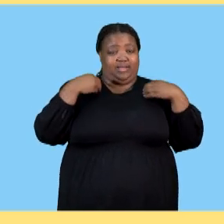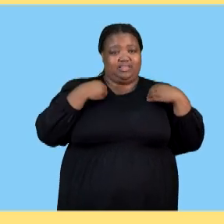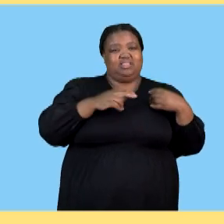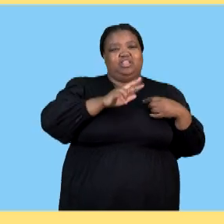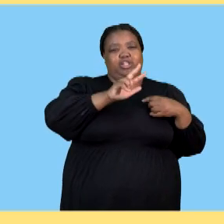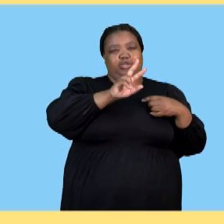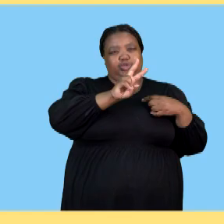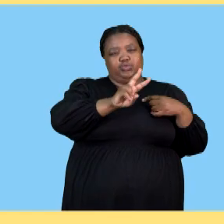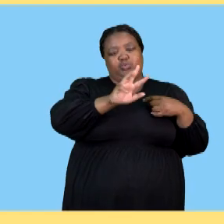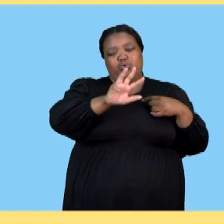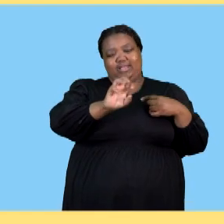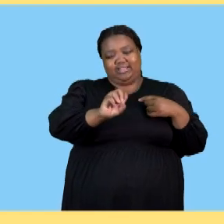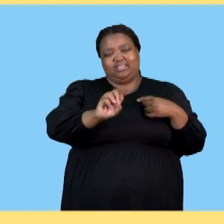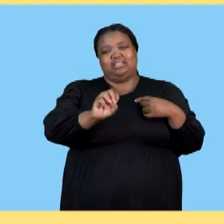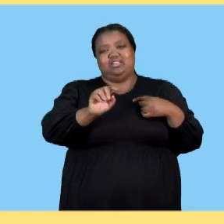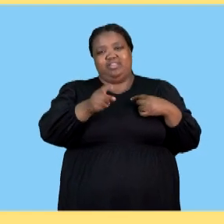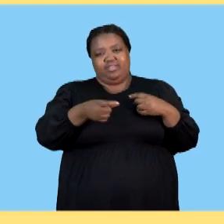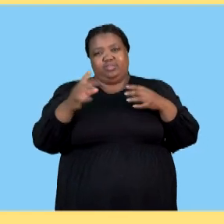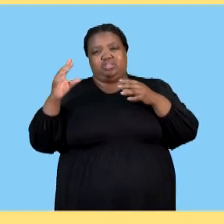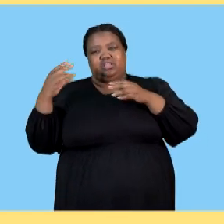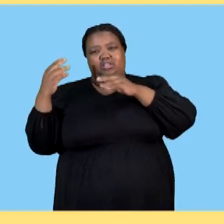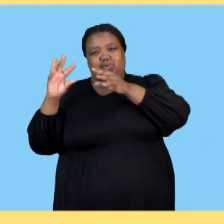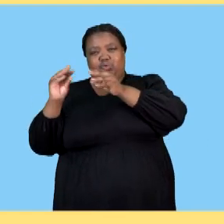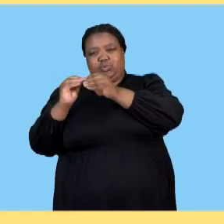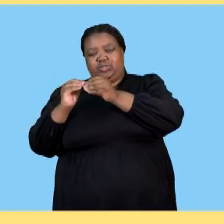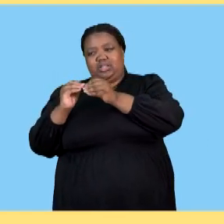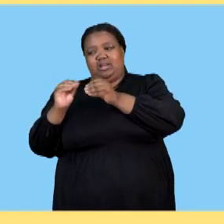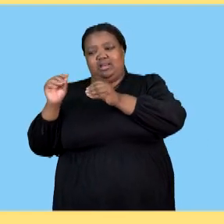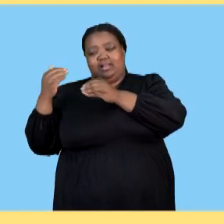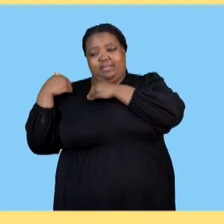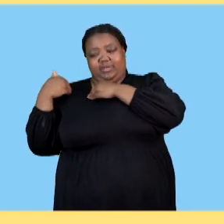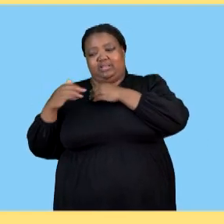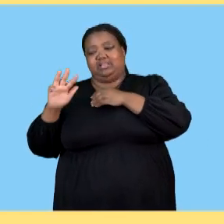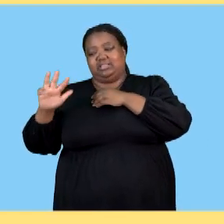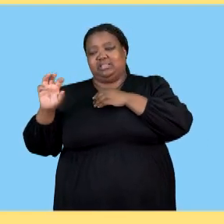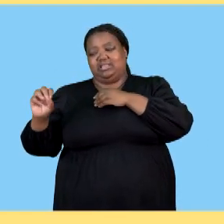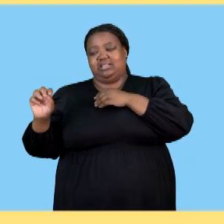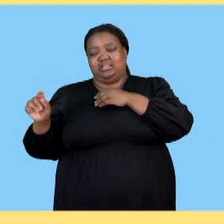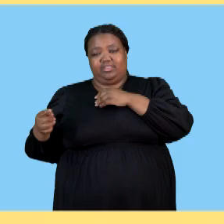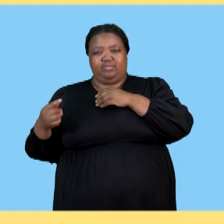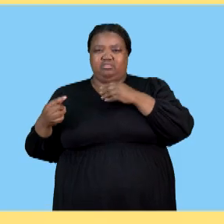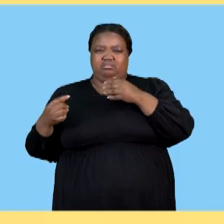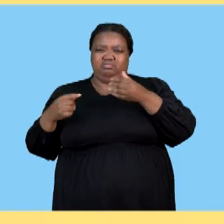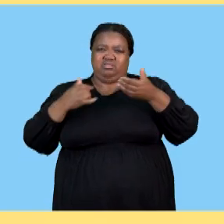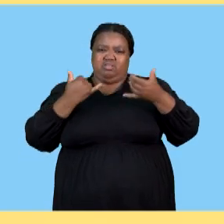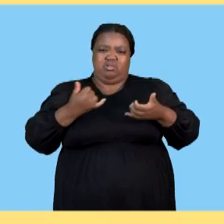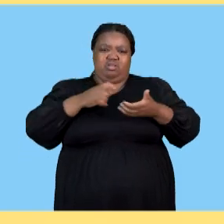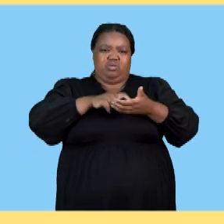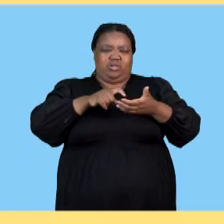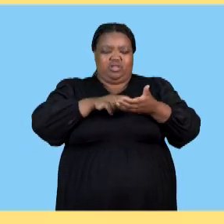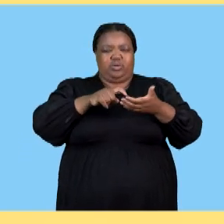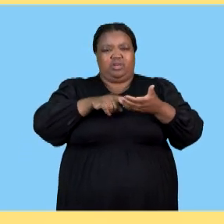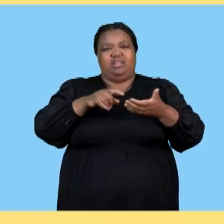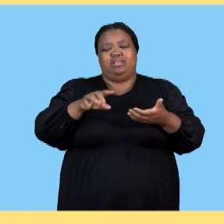290,000. My total liabilities is 90,000. I can then use my formula to calculate the